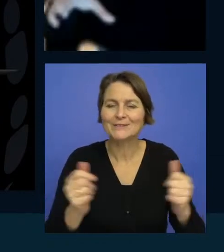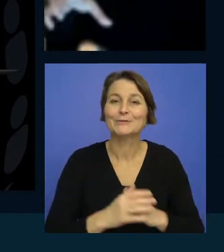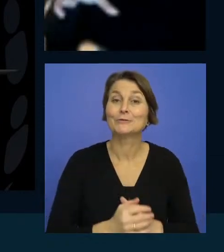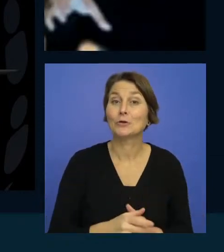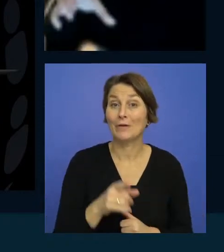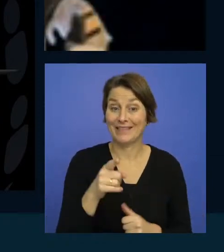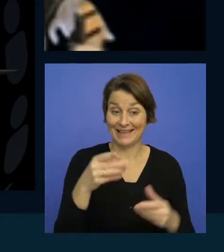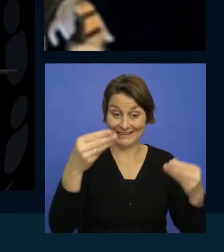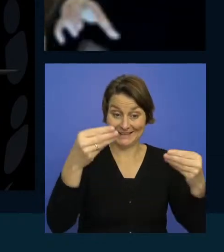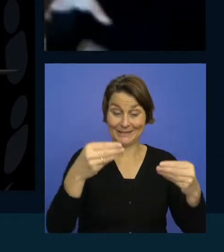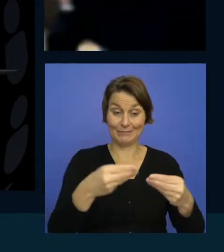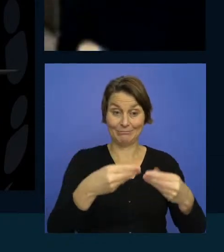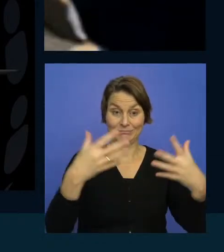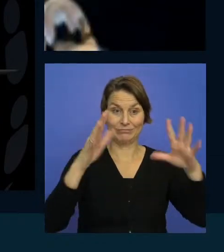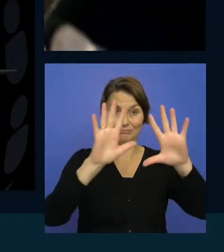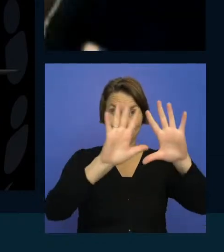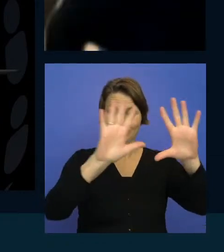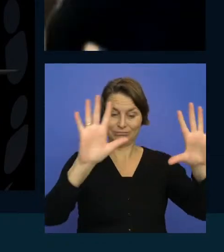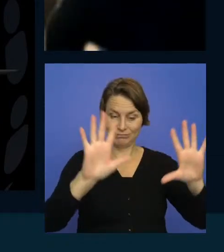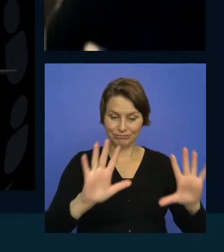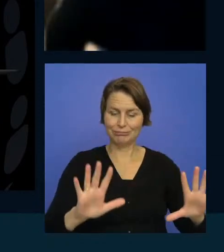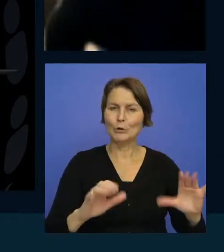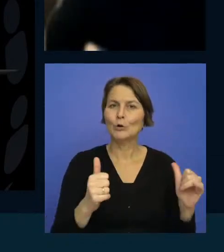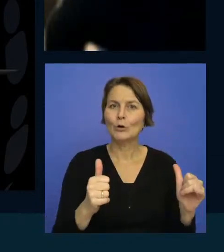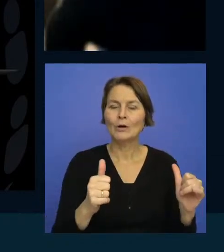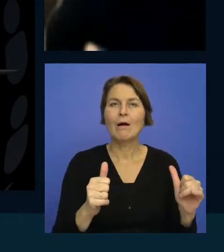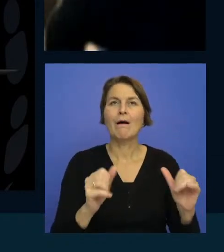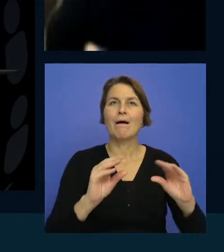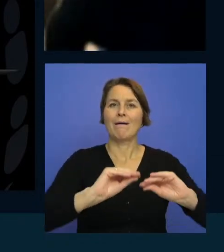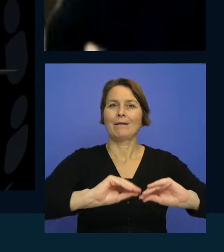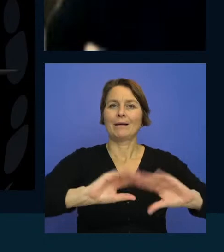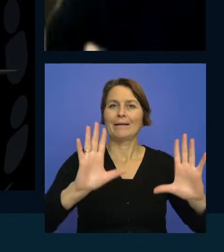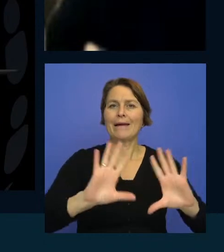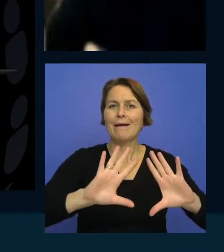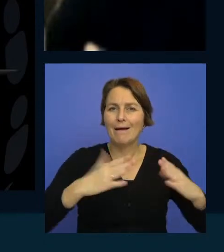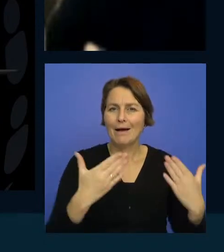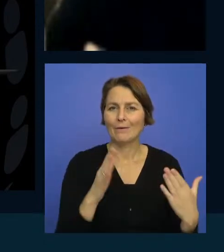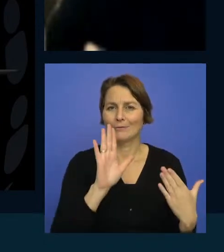different patterns you could target in your organization.